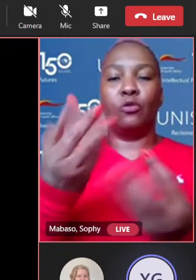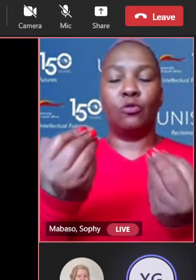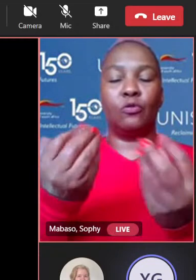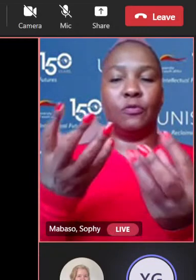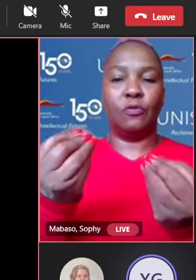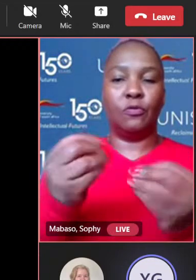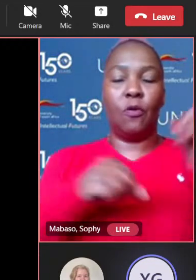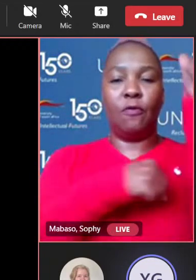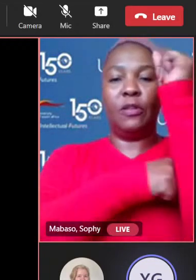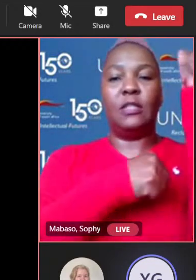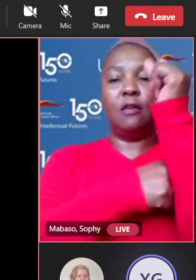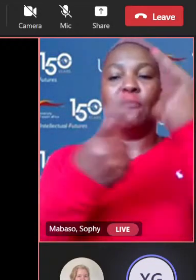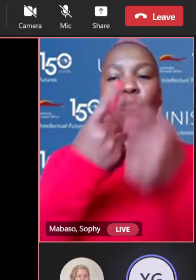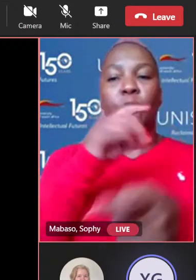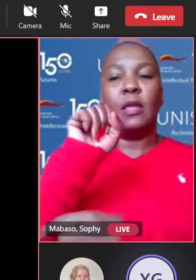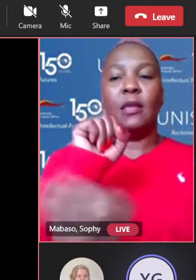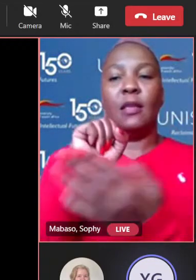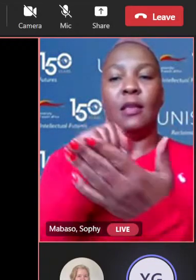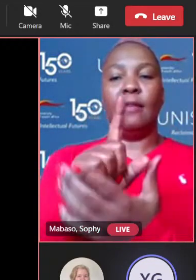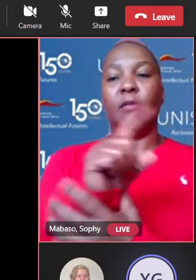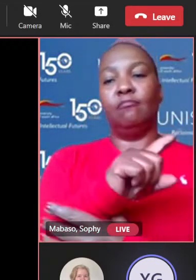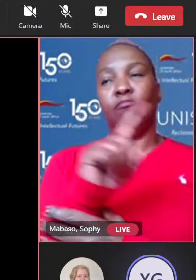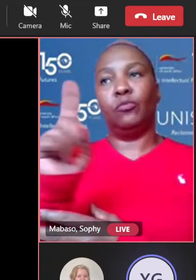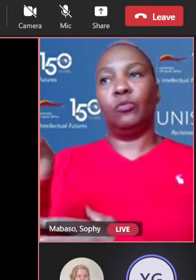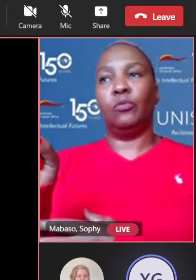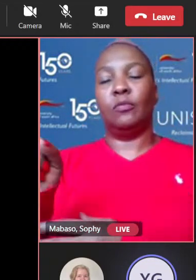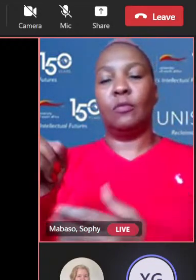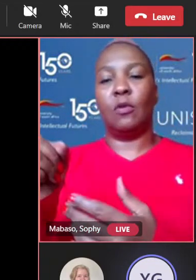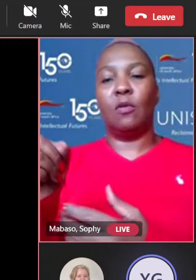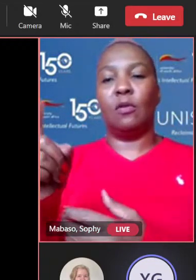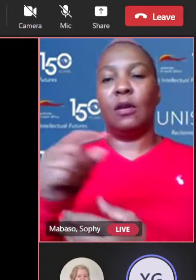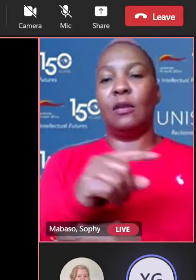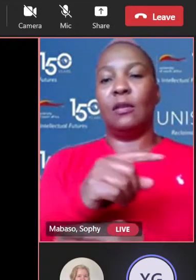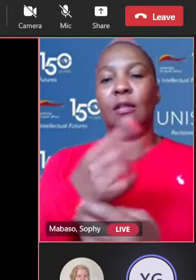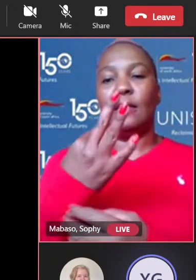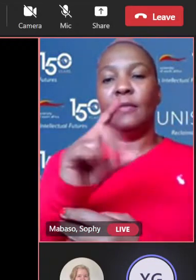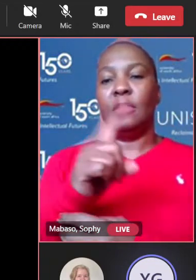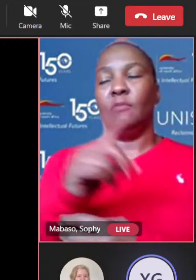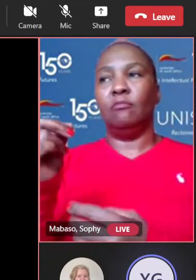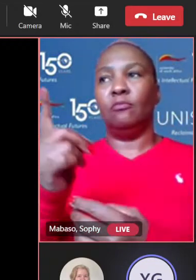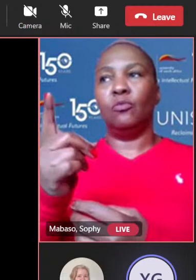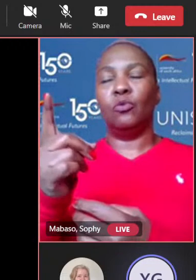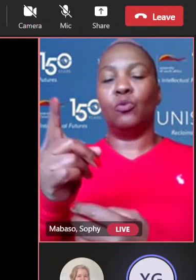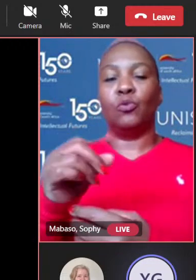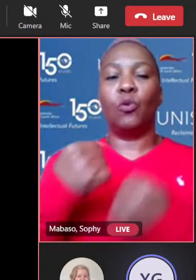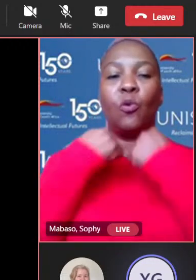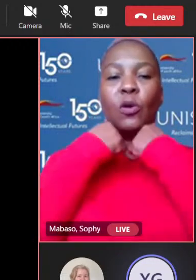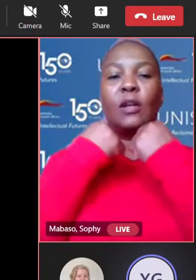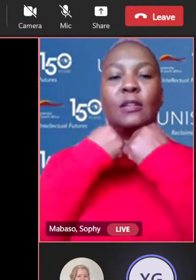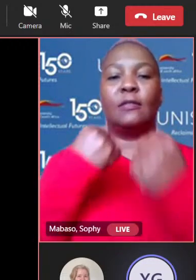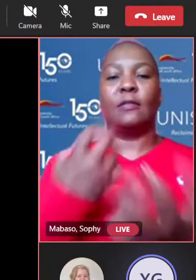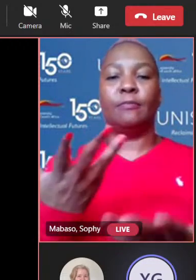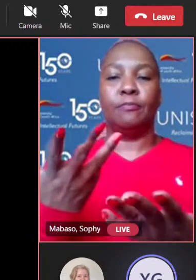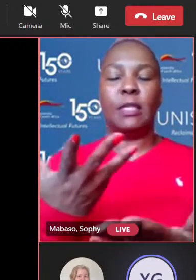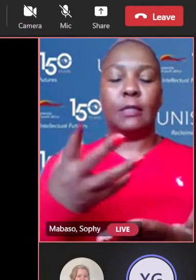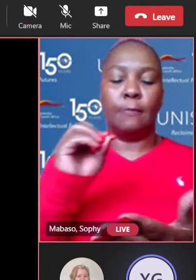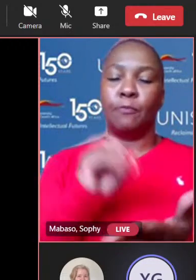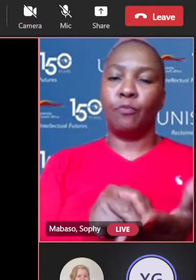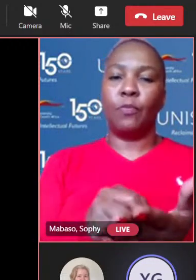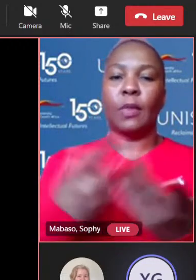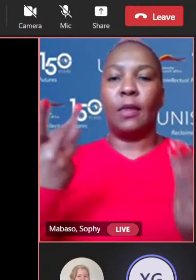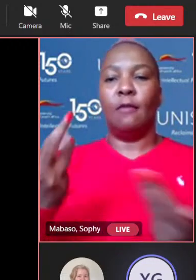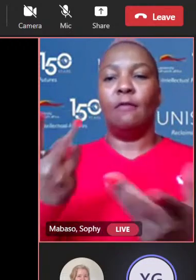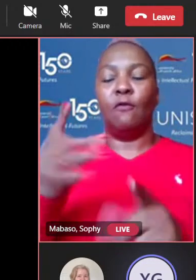be until August the 31st. This will also be where you will make your bookings for the